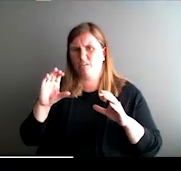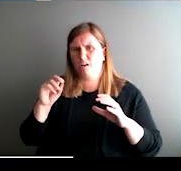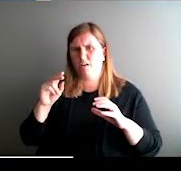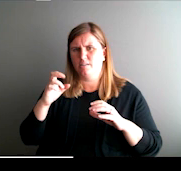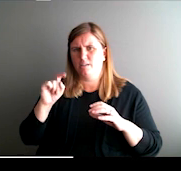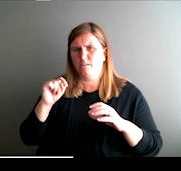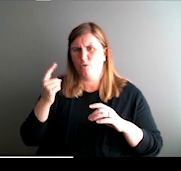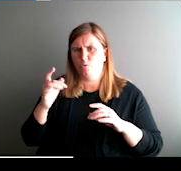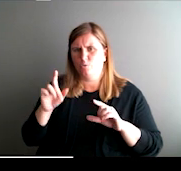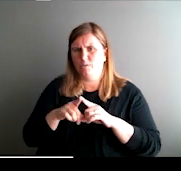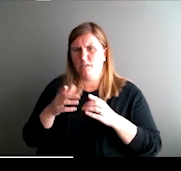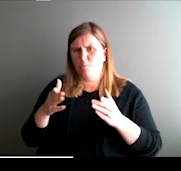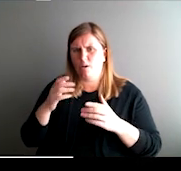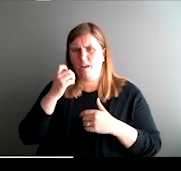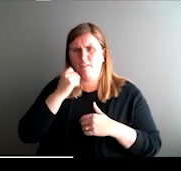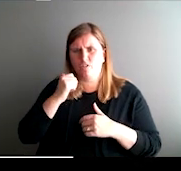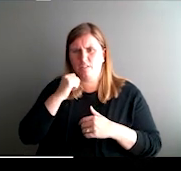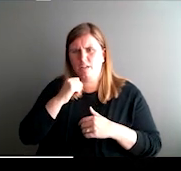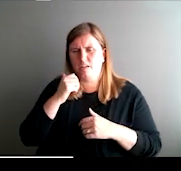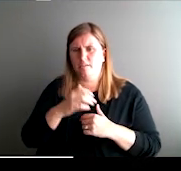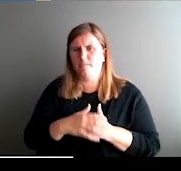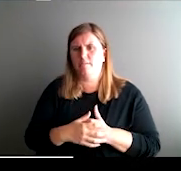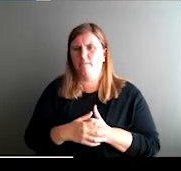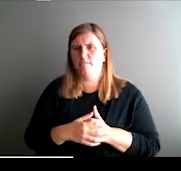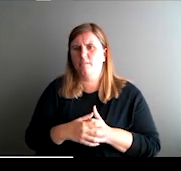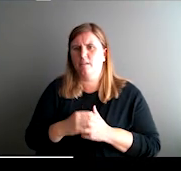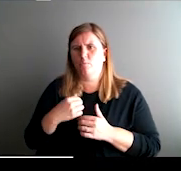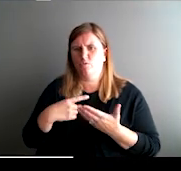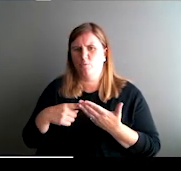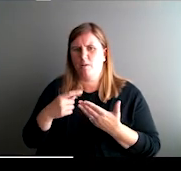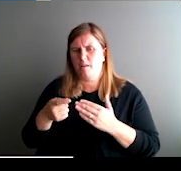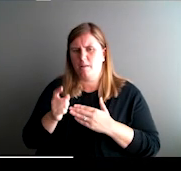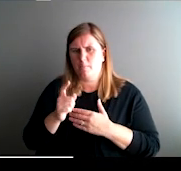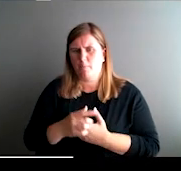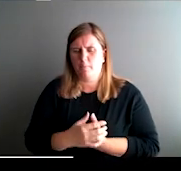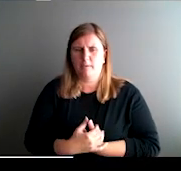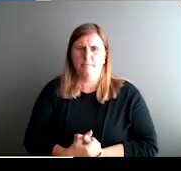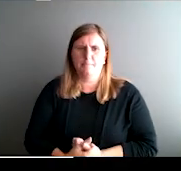do this the same way every day. And we'll talk about that in a moment.